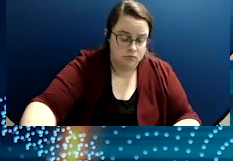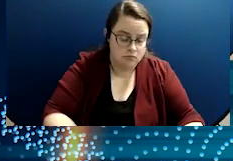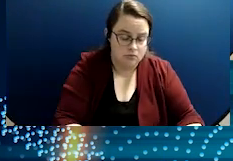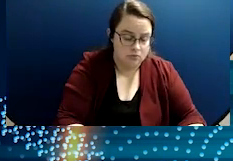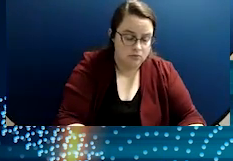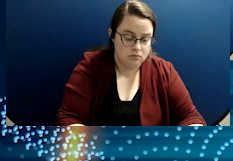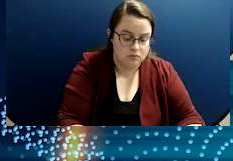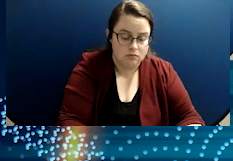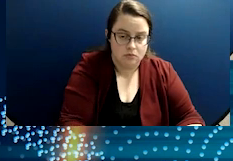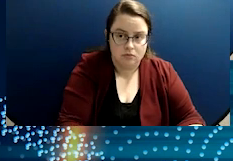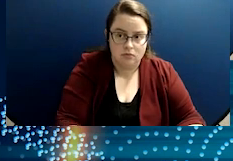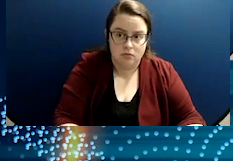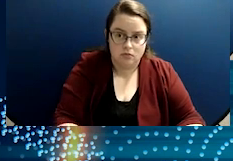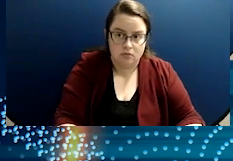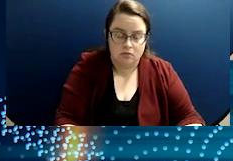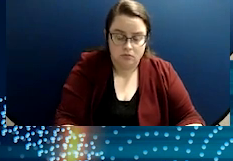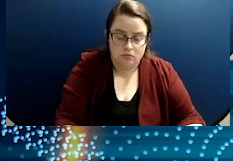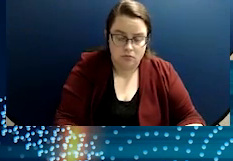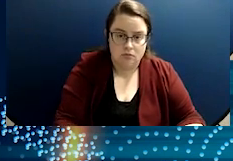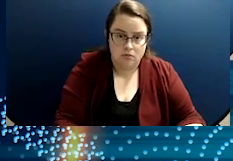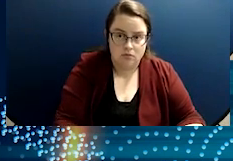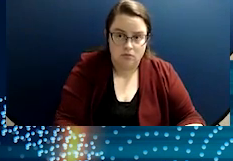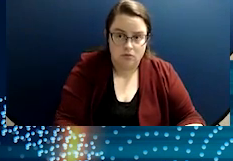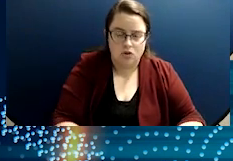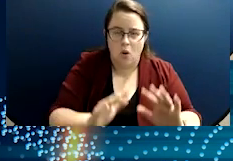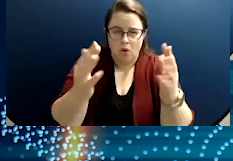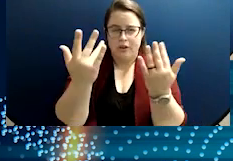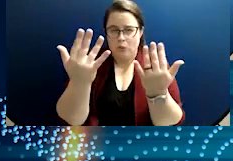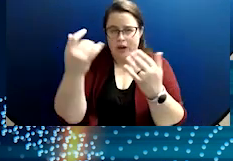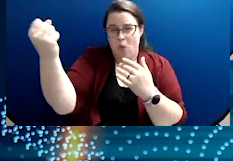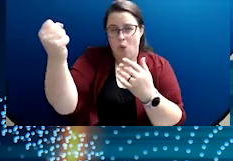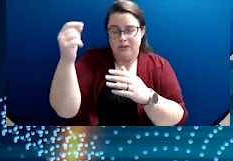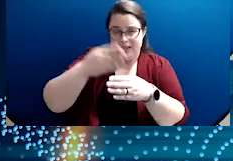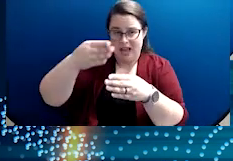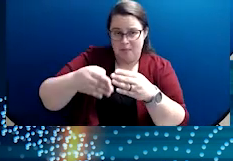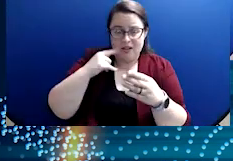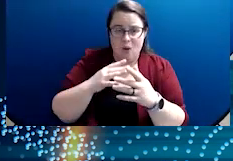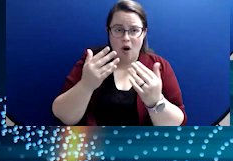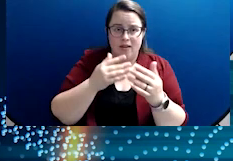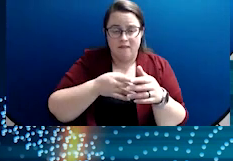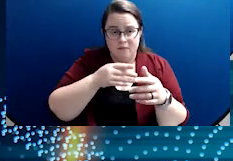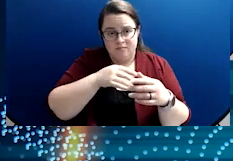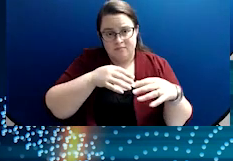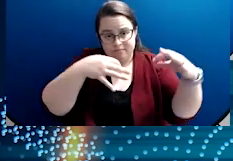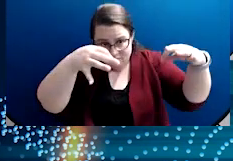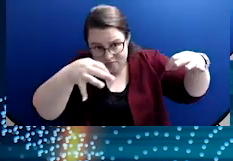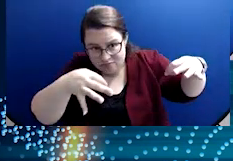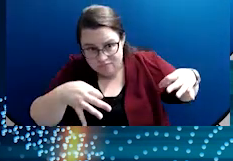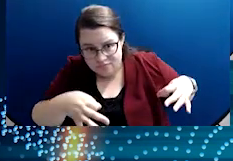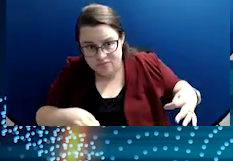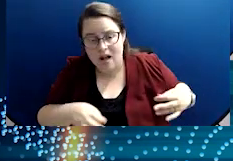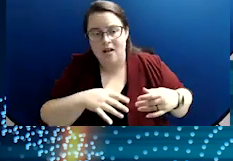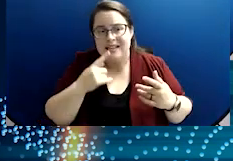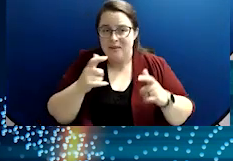it's also so let's wait till the end, because I want to make sure that we get through all the content, and then we can have this is a